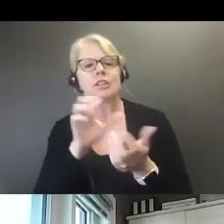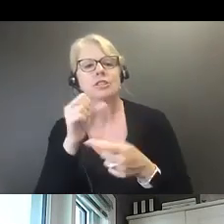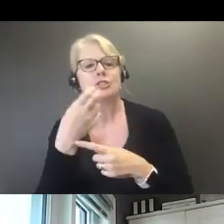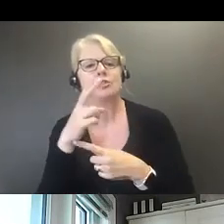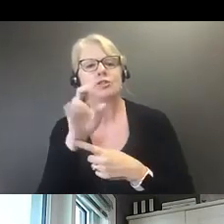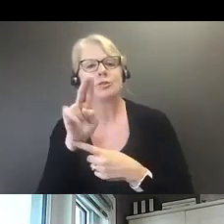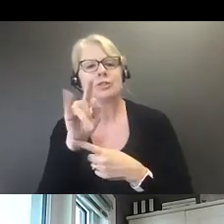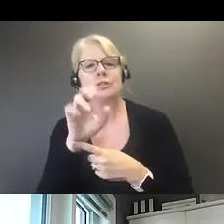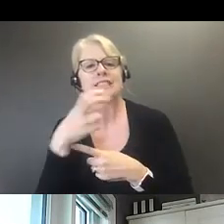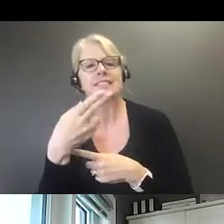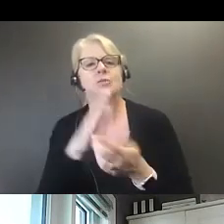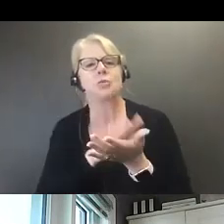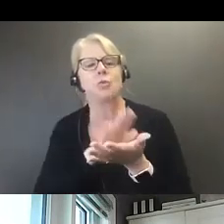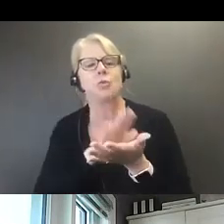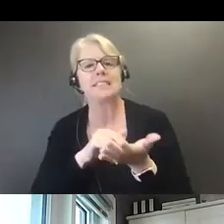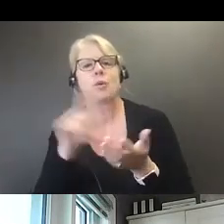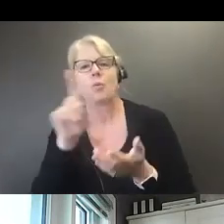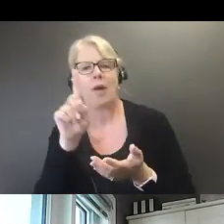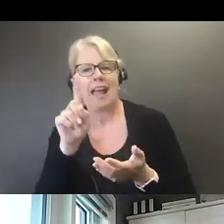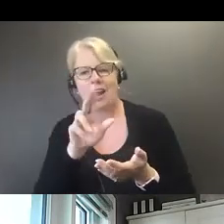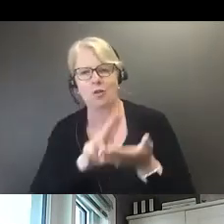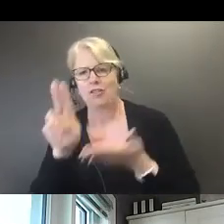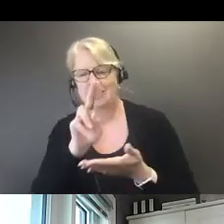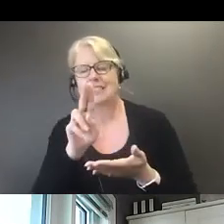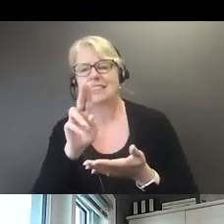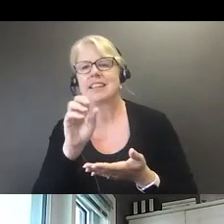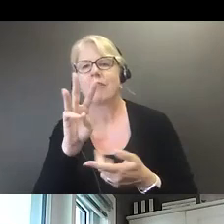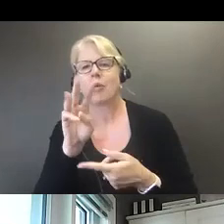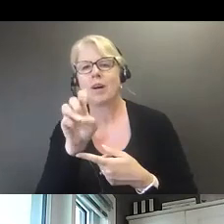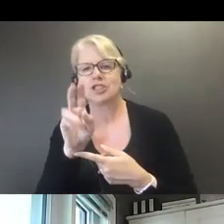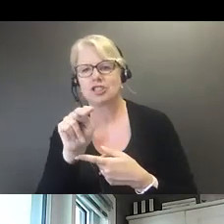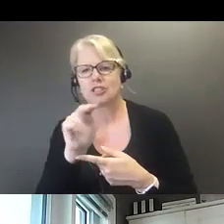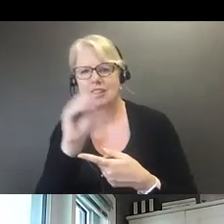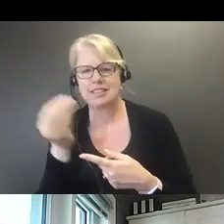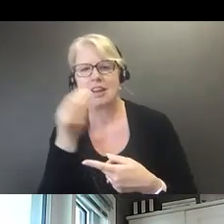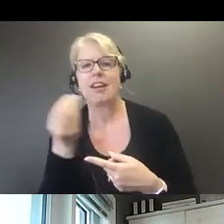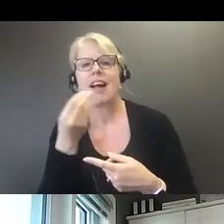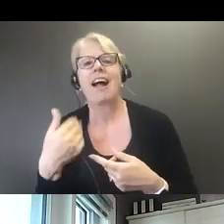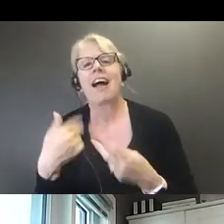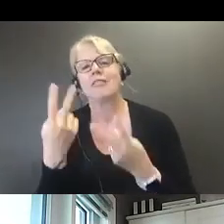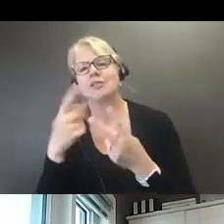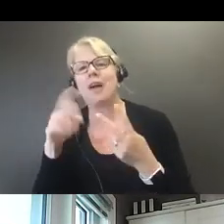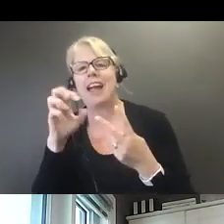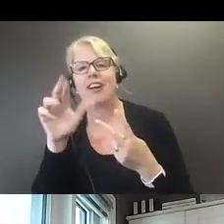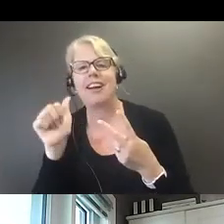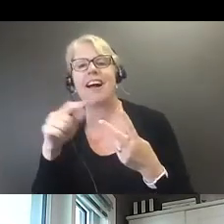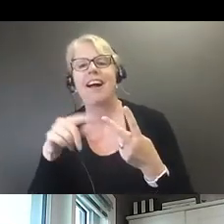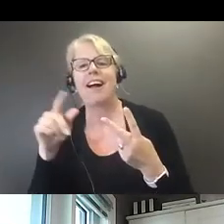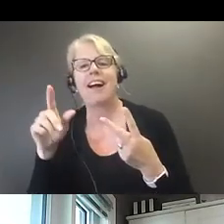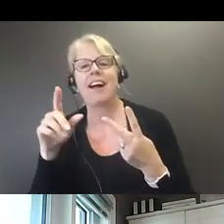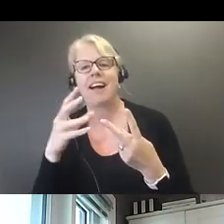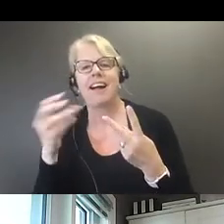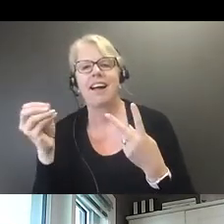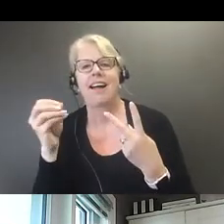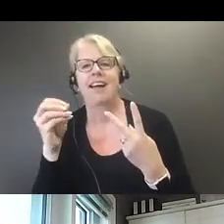at the University of Western Ontario. I'm joined by my two esteemed colleagues, Erica and Karina, and together we'll be